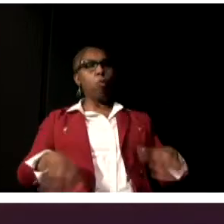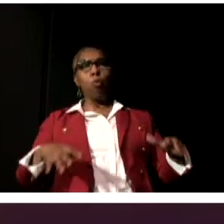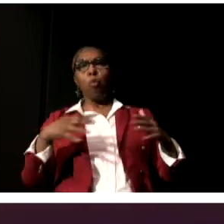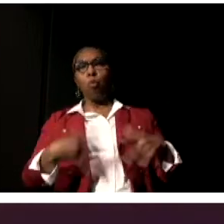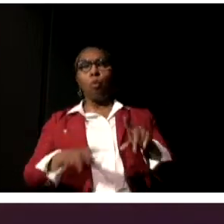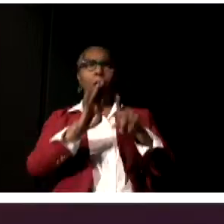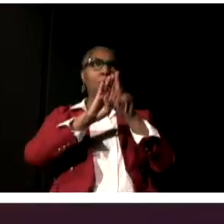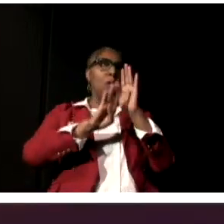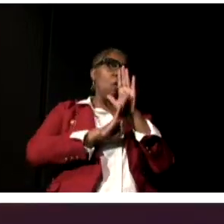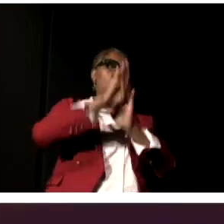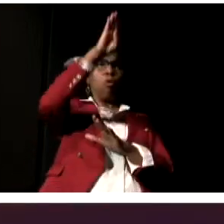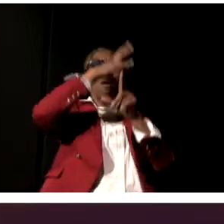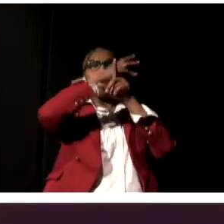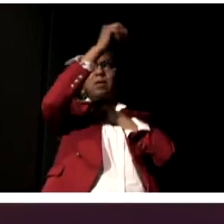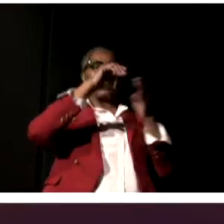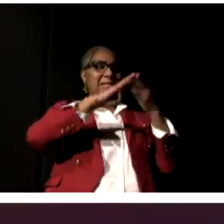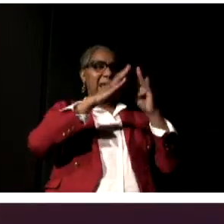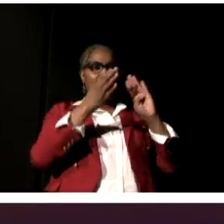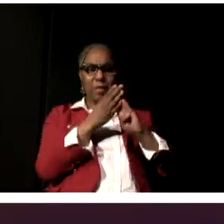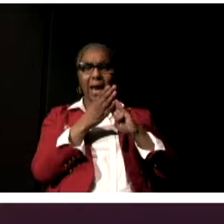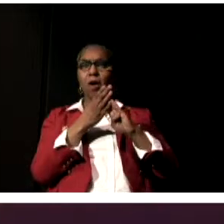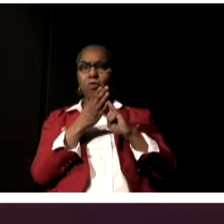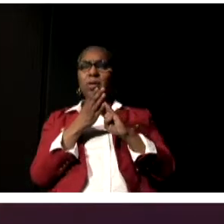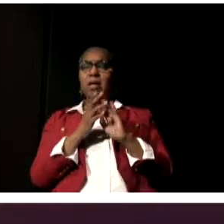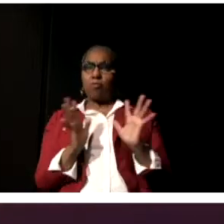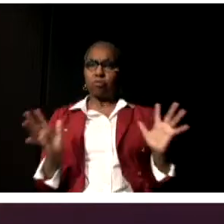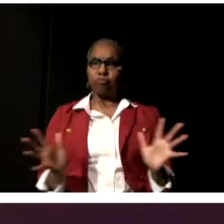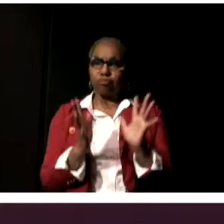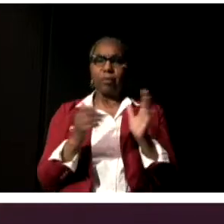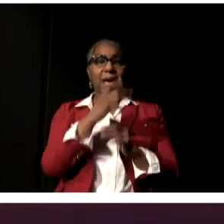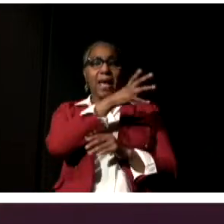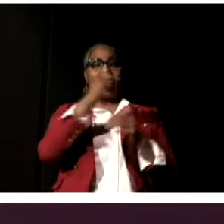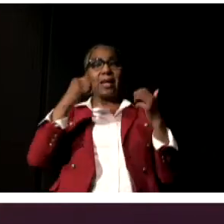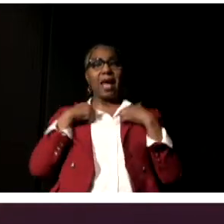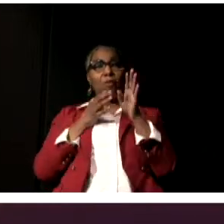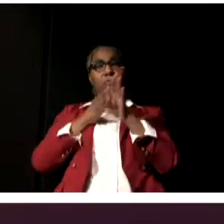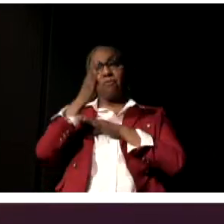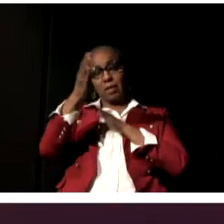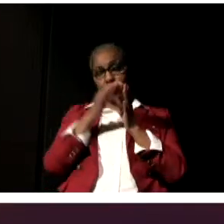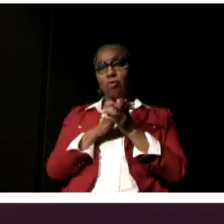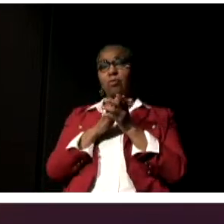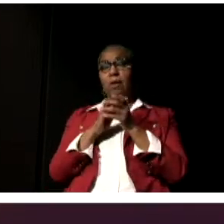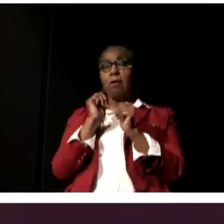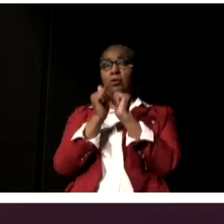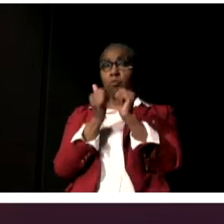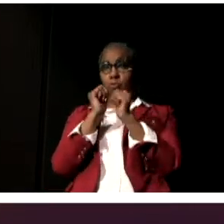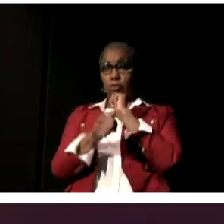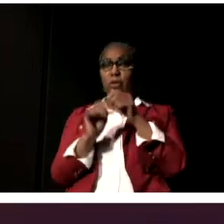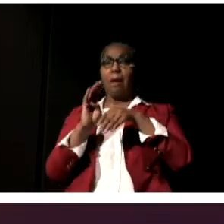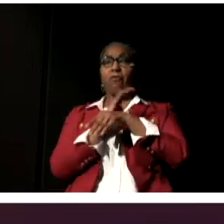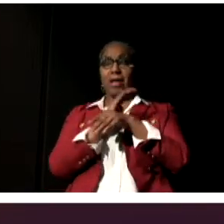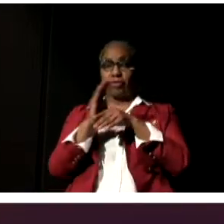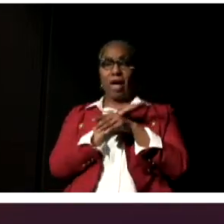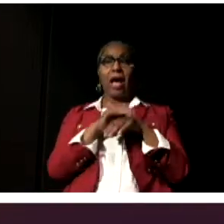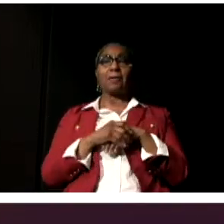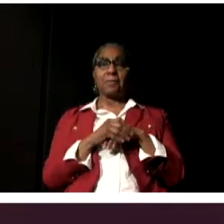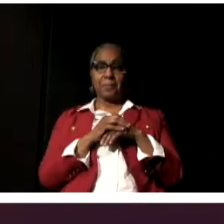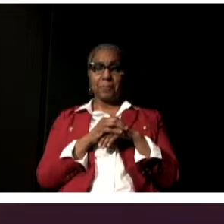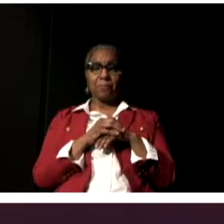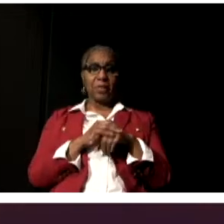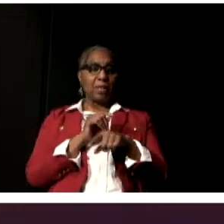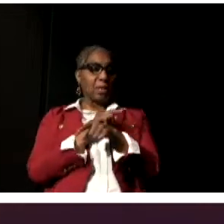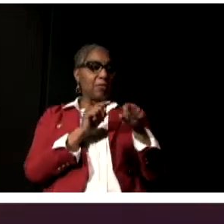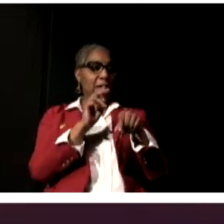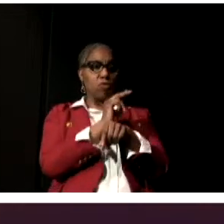growth, a downtown resurgence, and even have landed a professional sports franchise. They leveraged capital